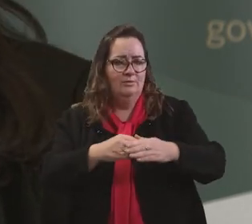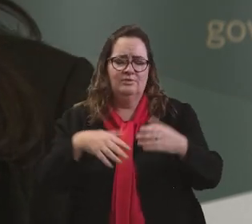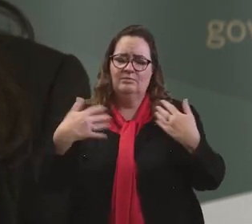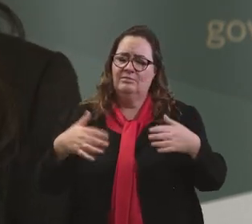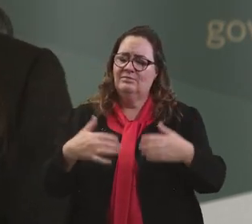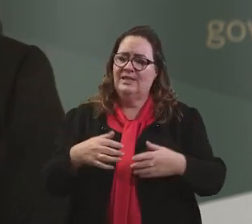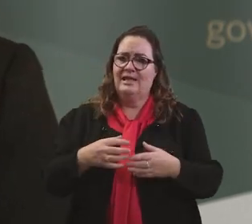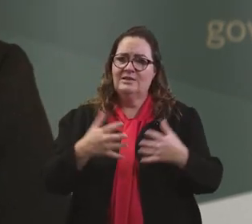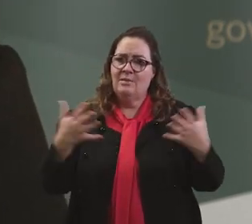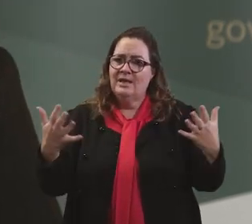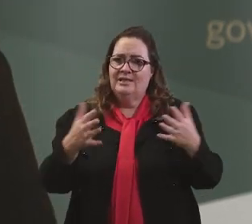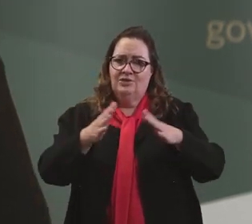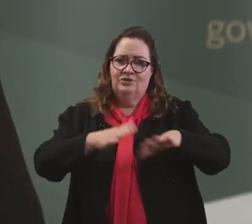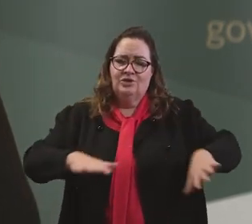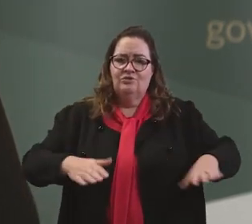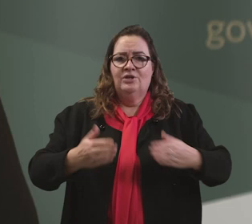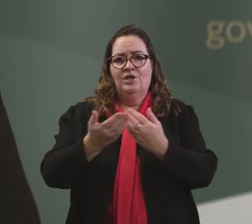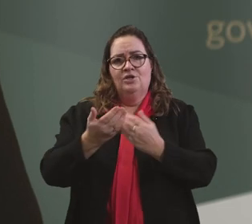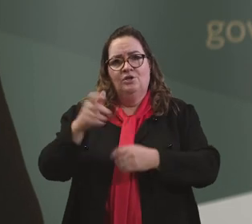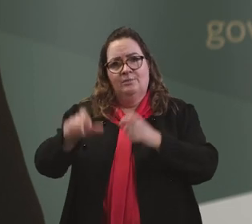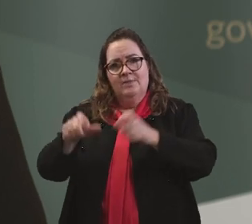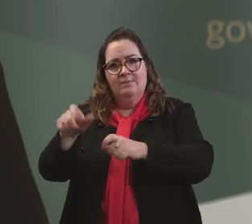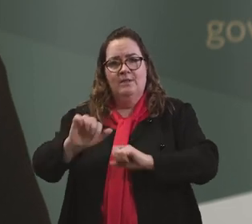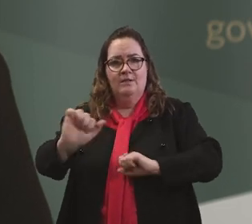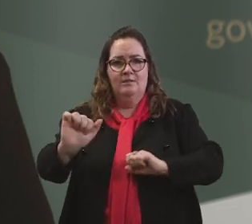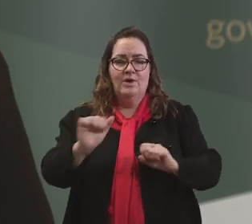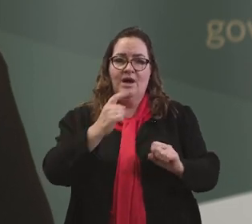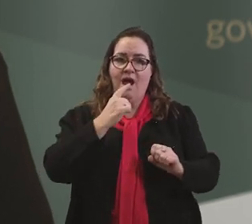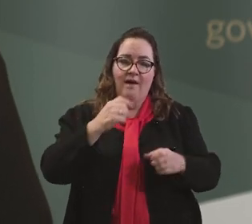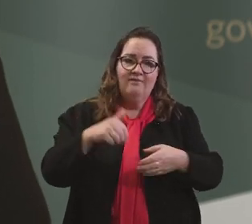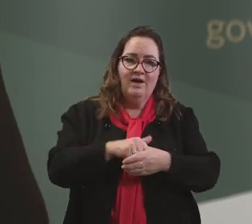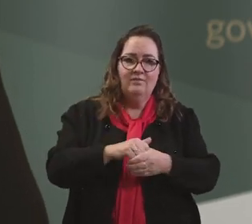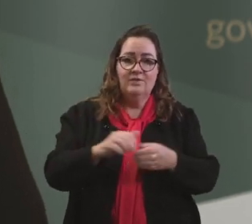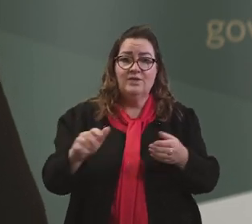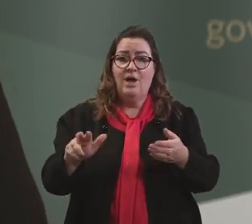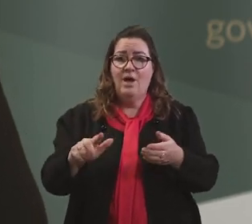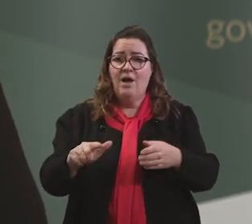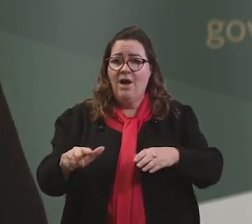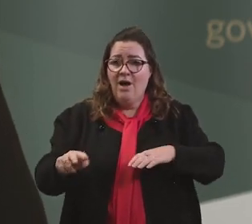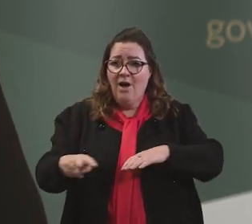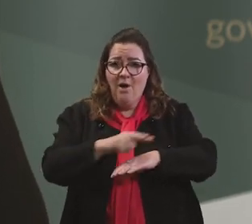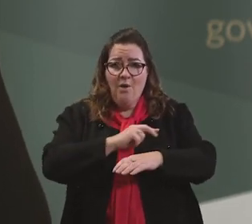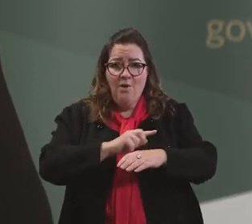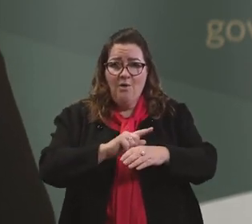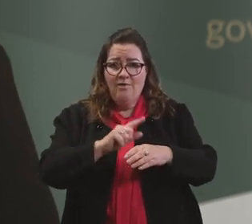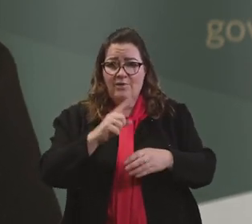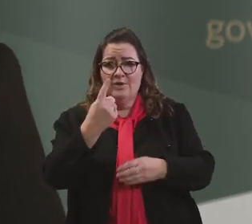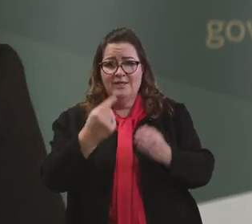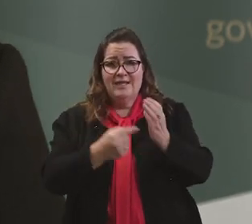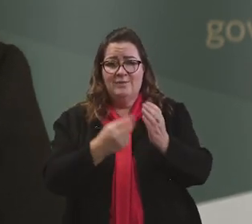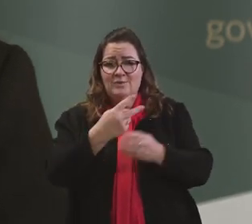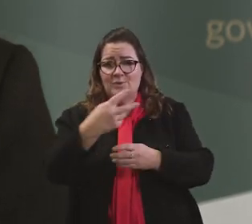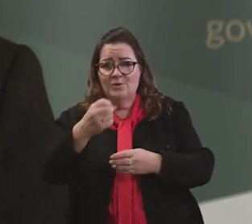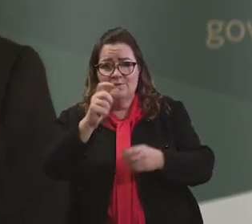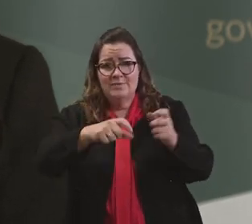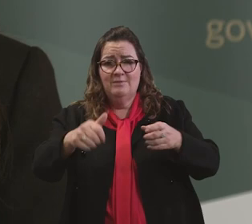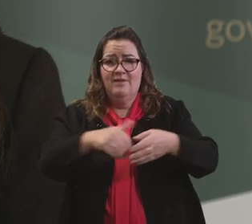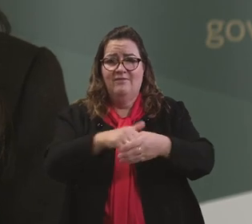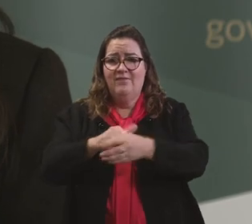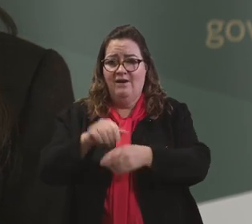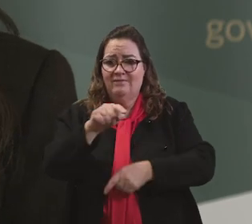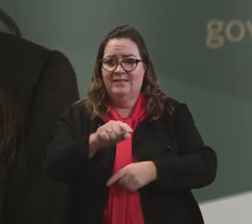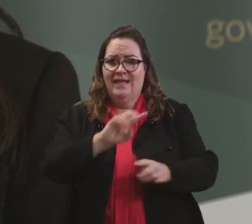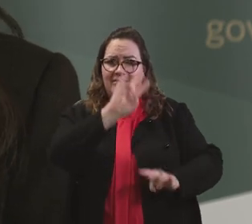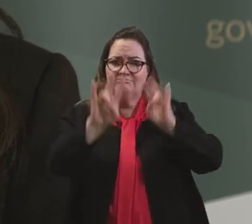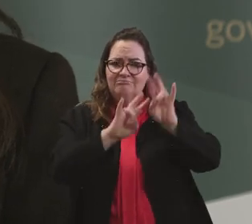so many children and young people got to take part in it, over 1,200 children and young people. And I think what's really striking as well is so